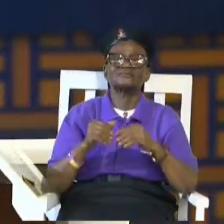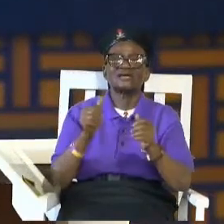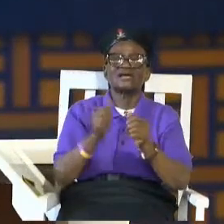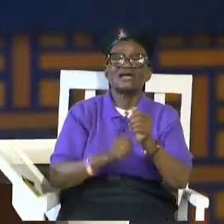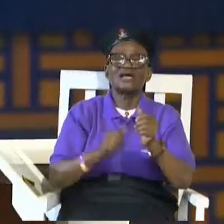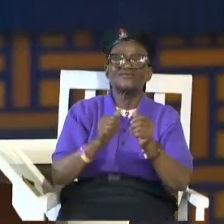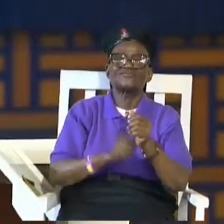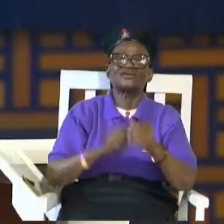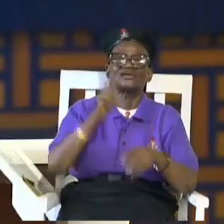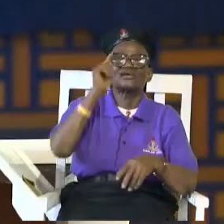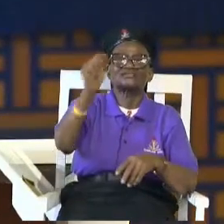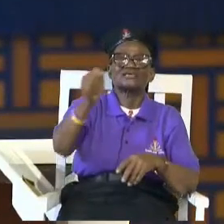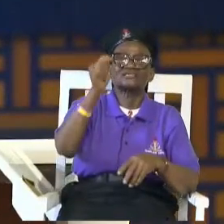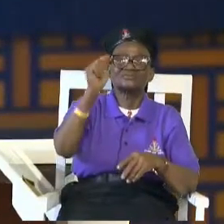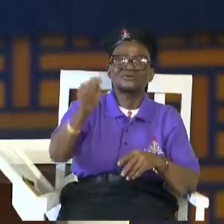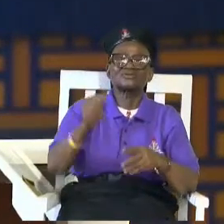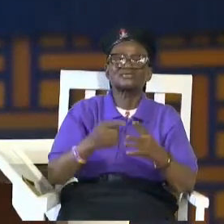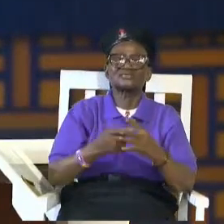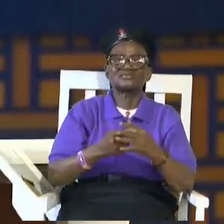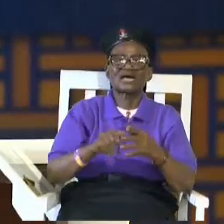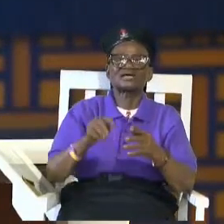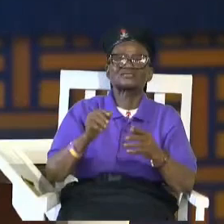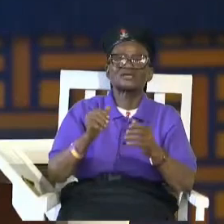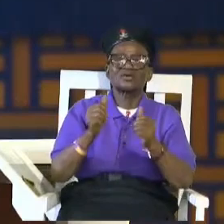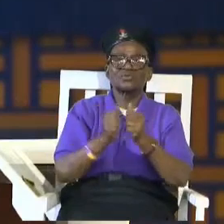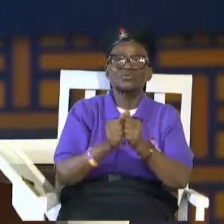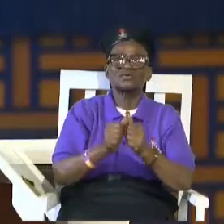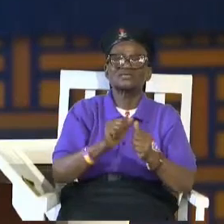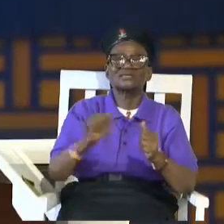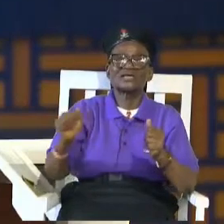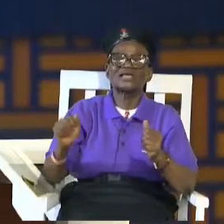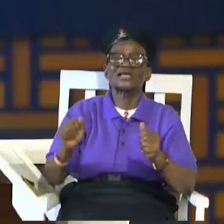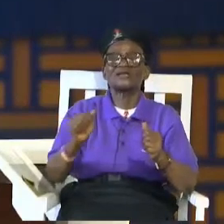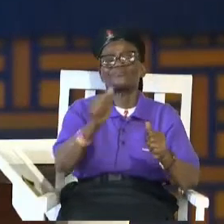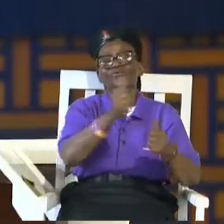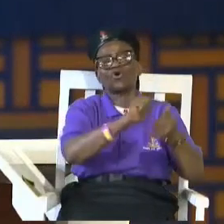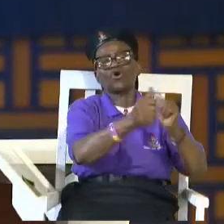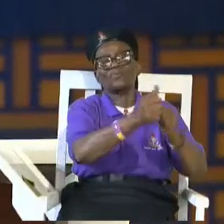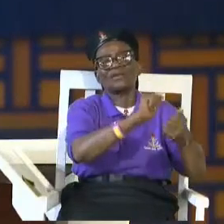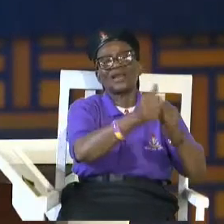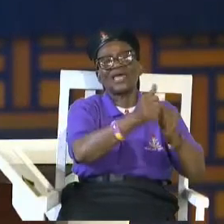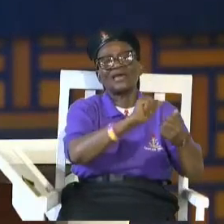Every testimony begins with a crisis.